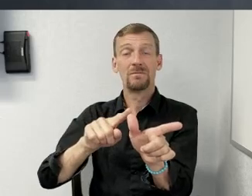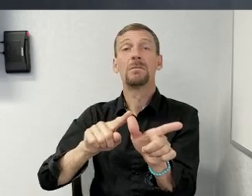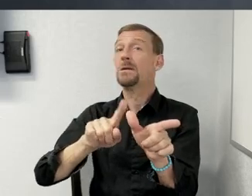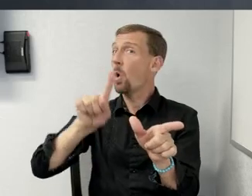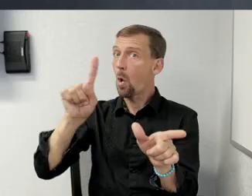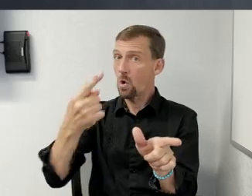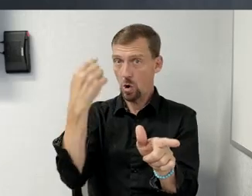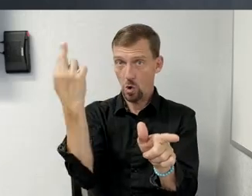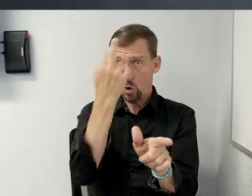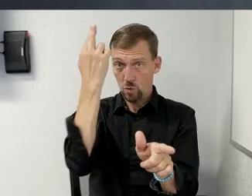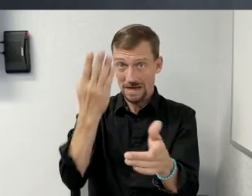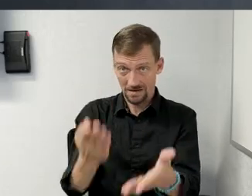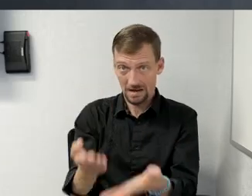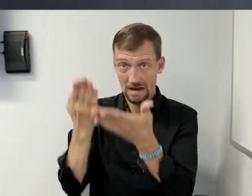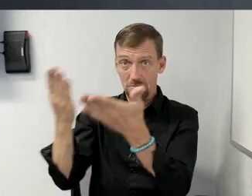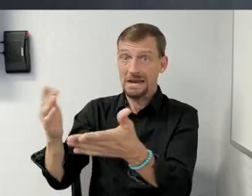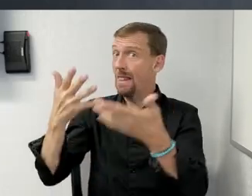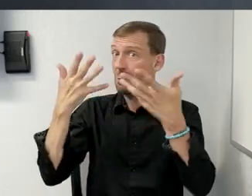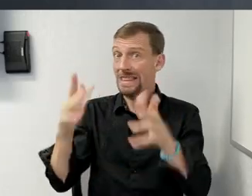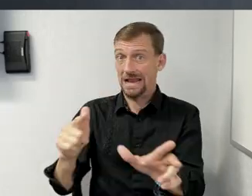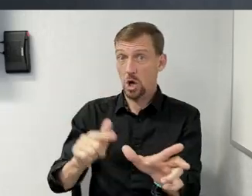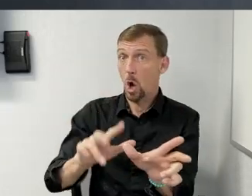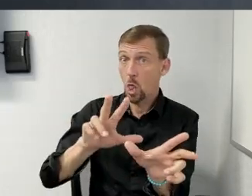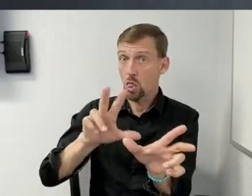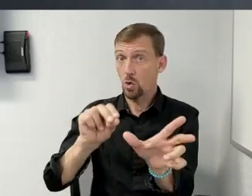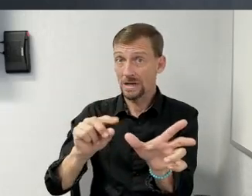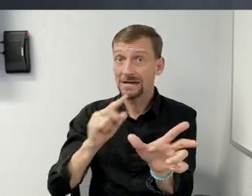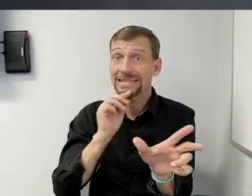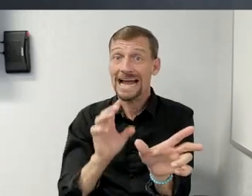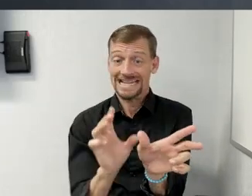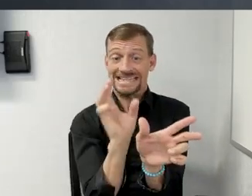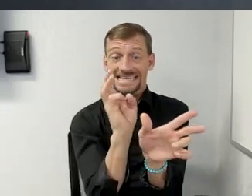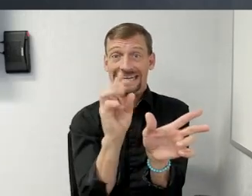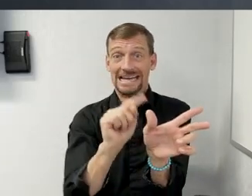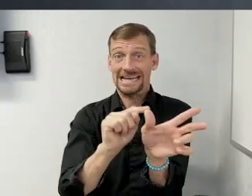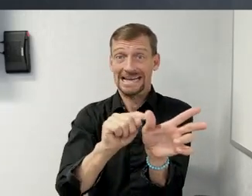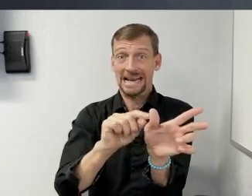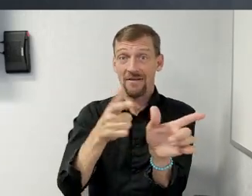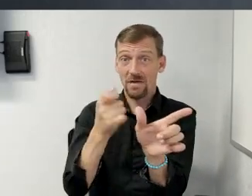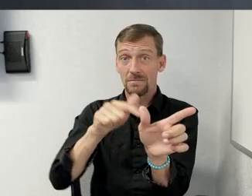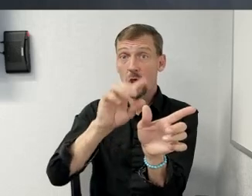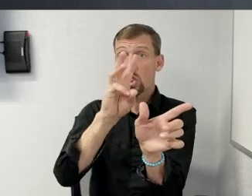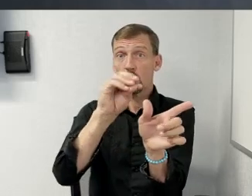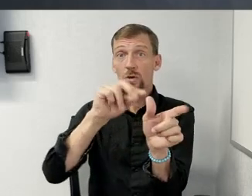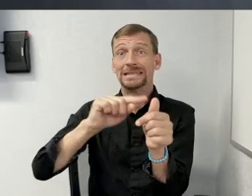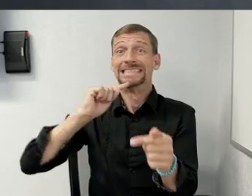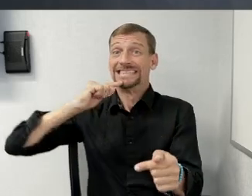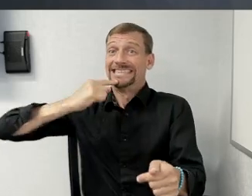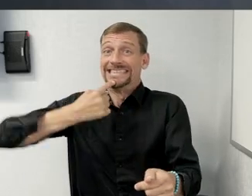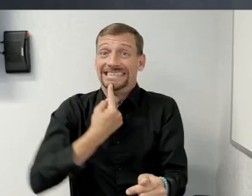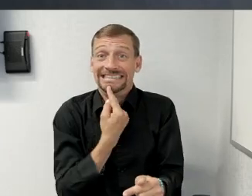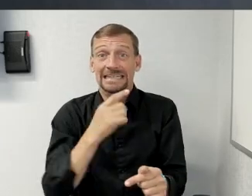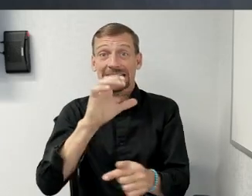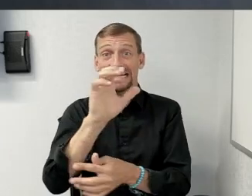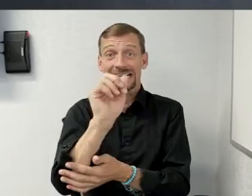were admitted, it's why they're being treated. 6 of those 30 are in the intensive care